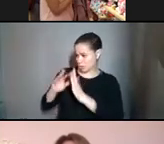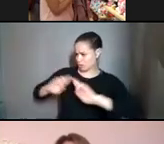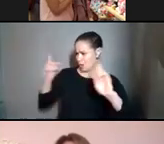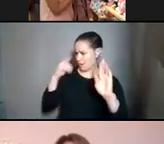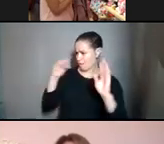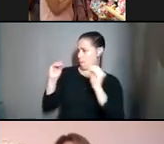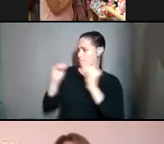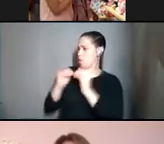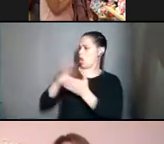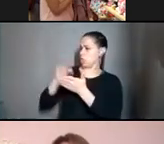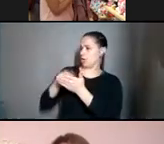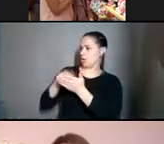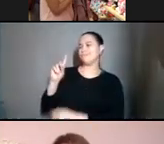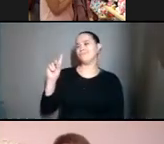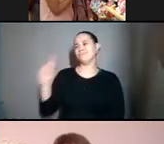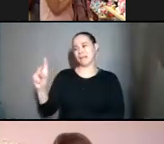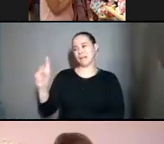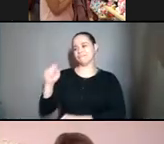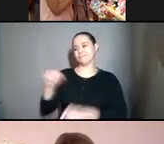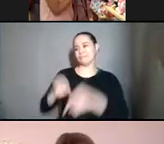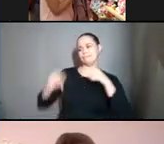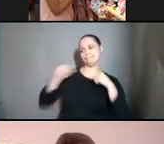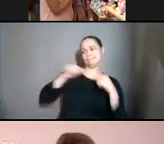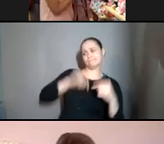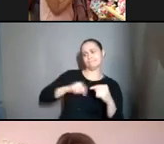needs to do some work on addition and subtraction.